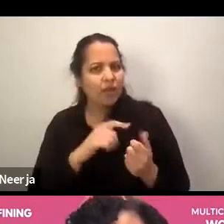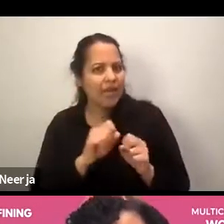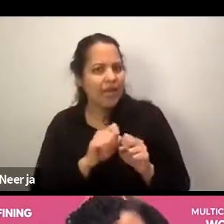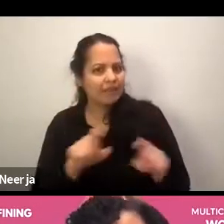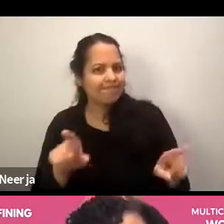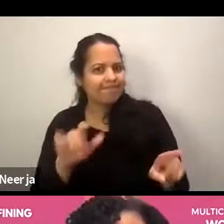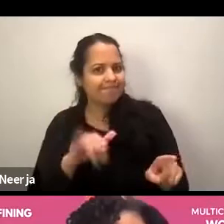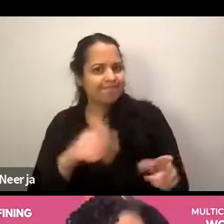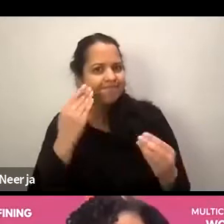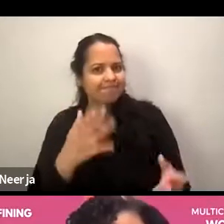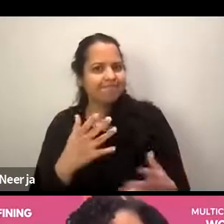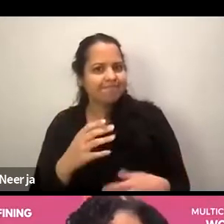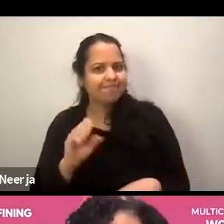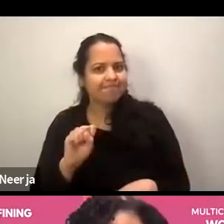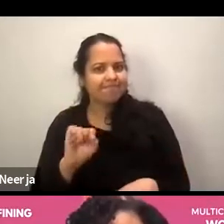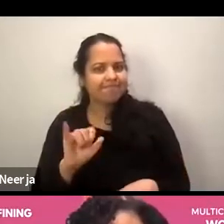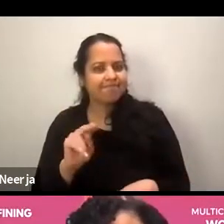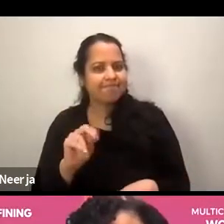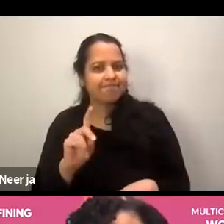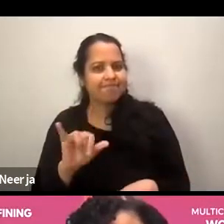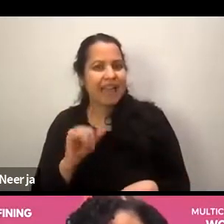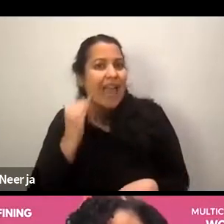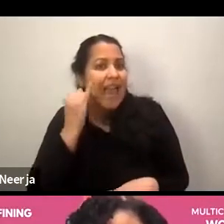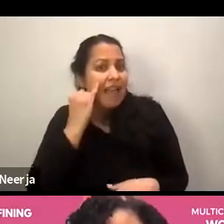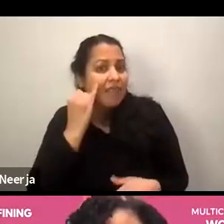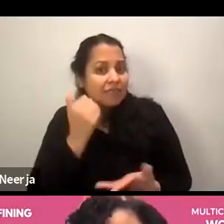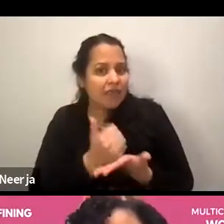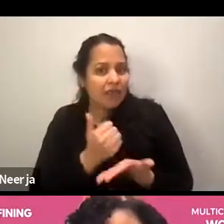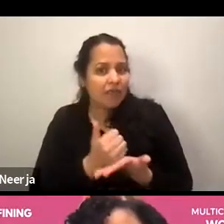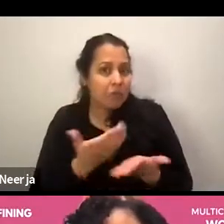Cindy, if that would be helpful.